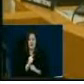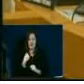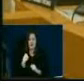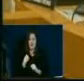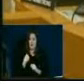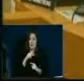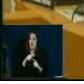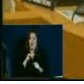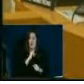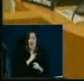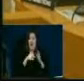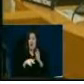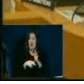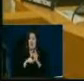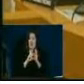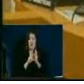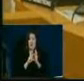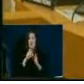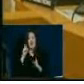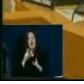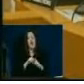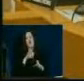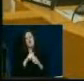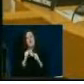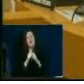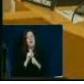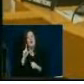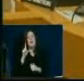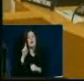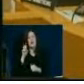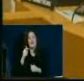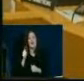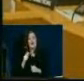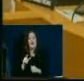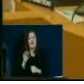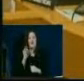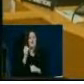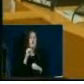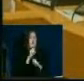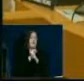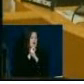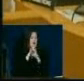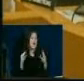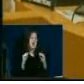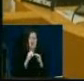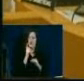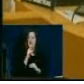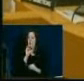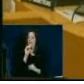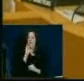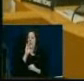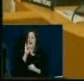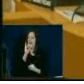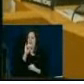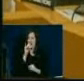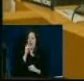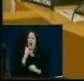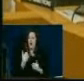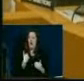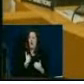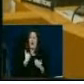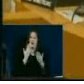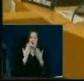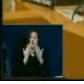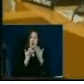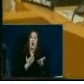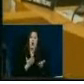when I reviewed it, it had to do with legal form, nothing more. And Dr. McIntyre currently has an